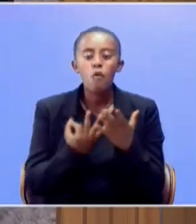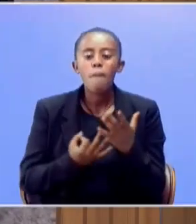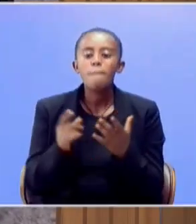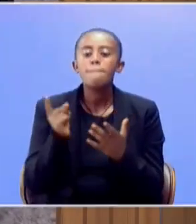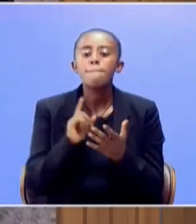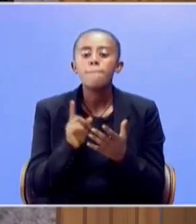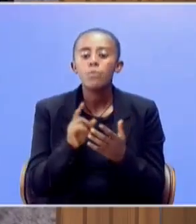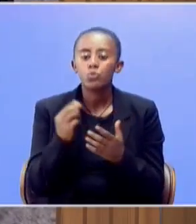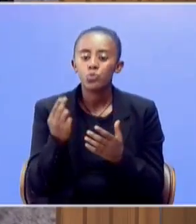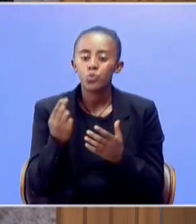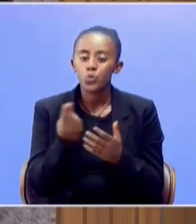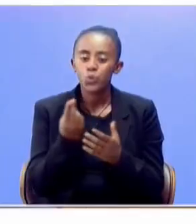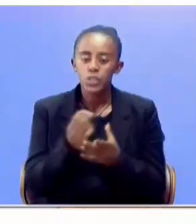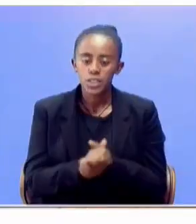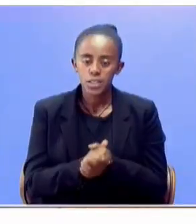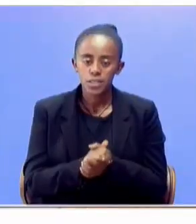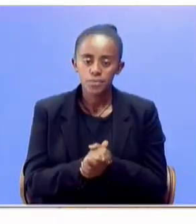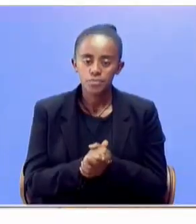Look.